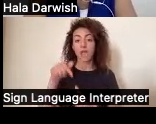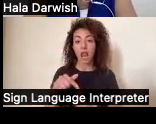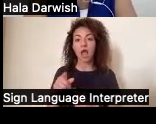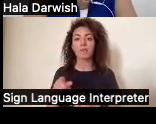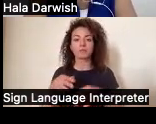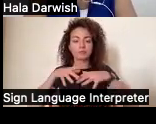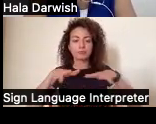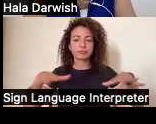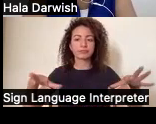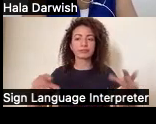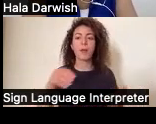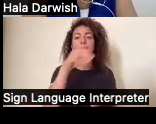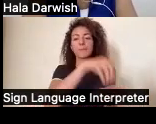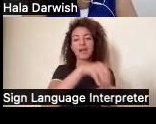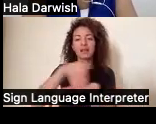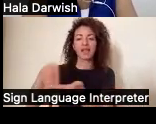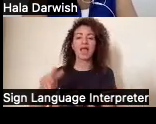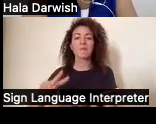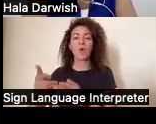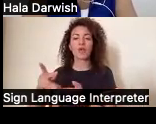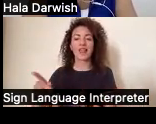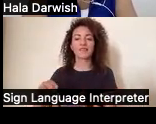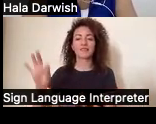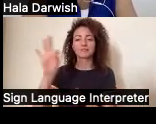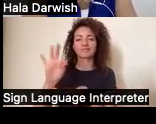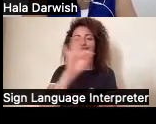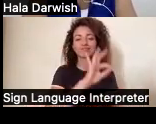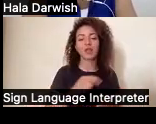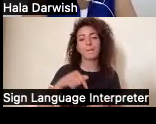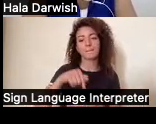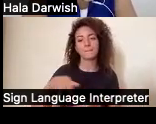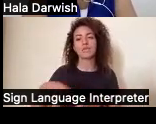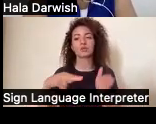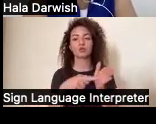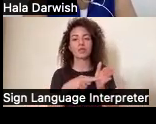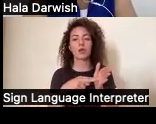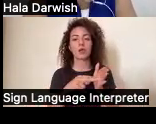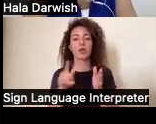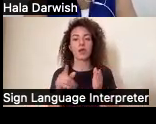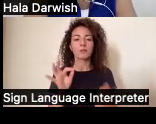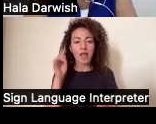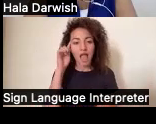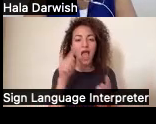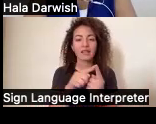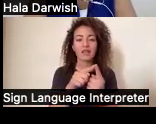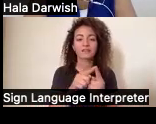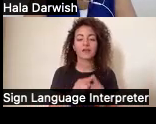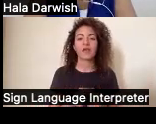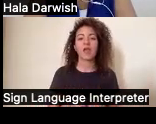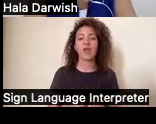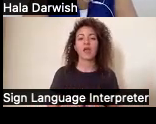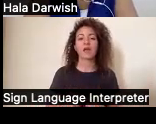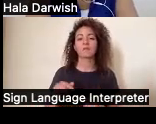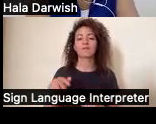governorates. The program has now reached over 55,000 children with disabilities in 7 governorates,